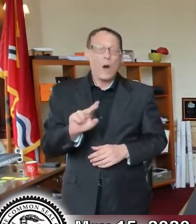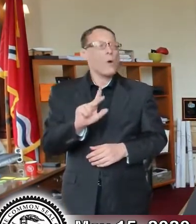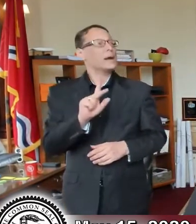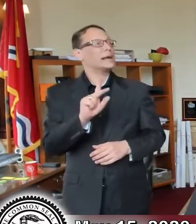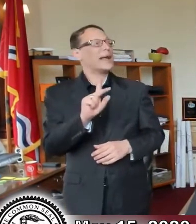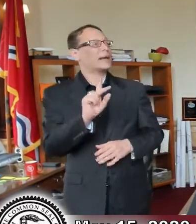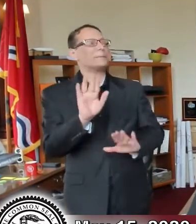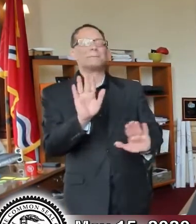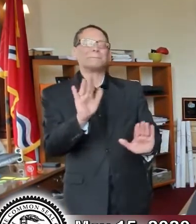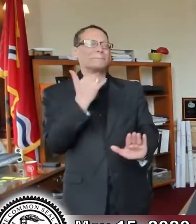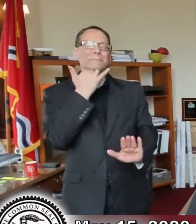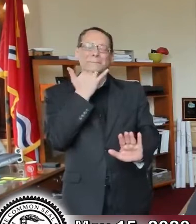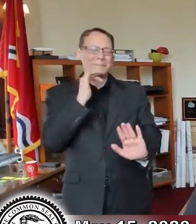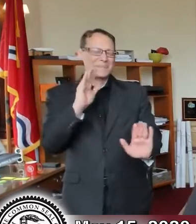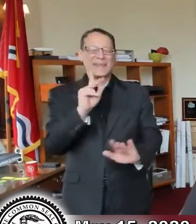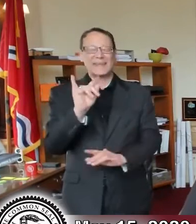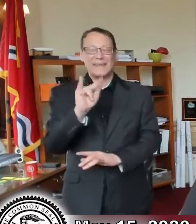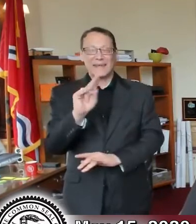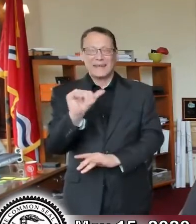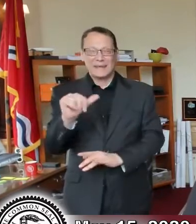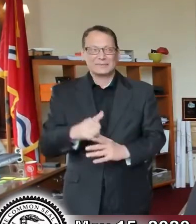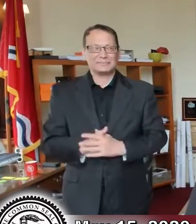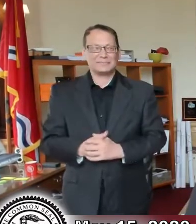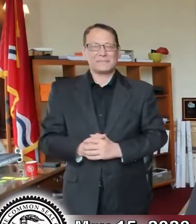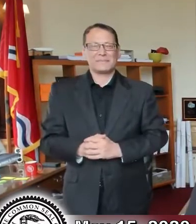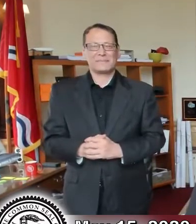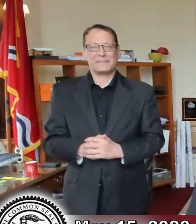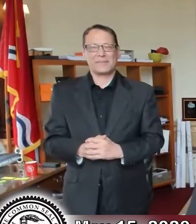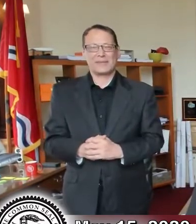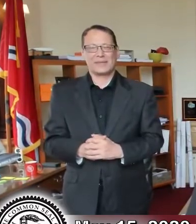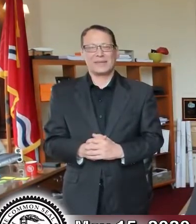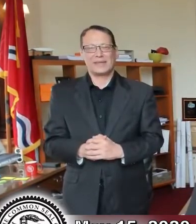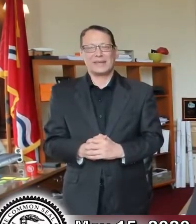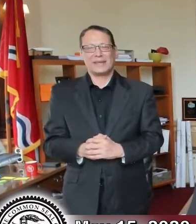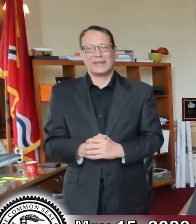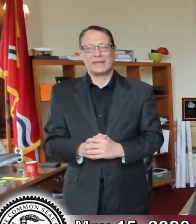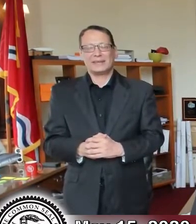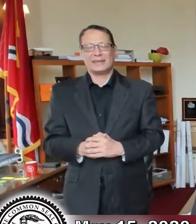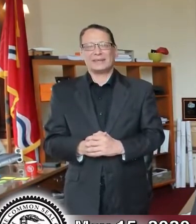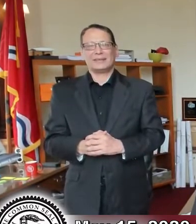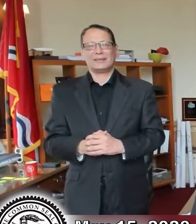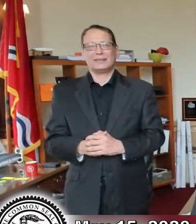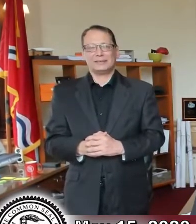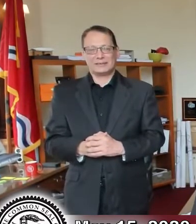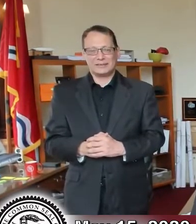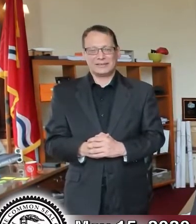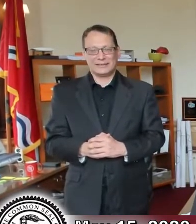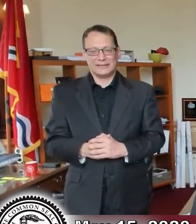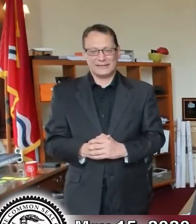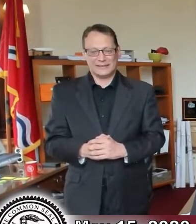Oh, that's right, Maria Kina, sorry. Maria Altman's at Public Radio, yeah. That's right. So,